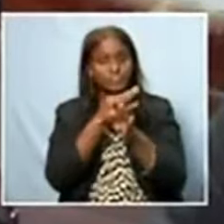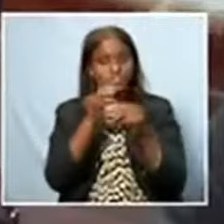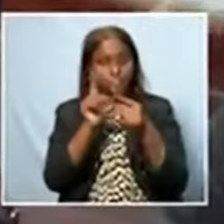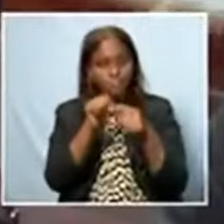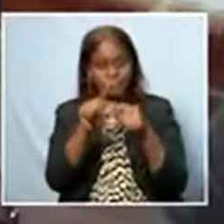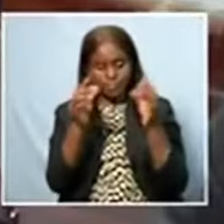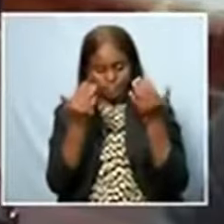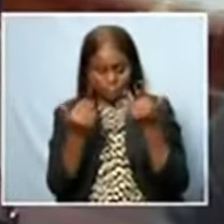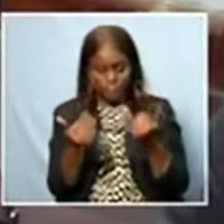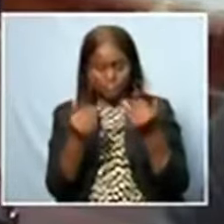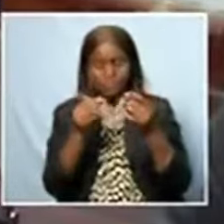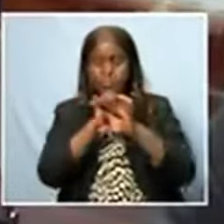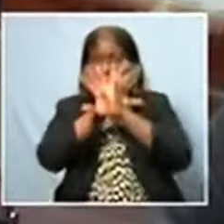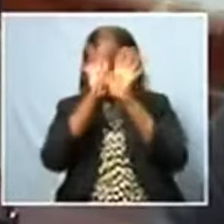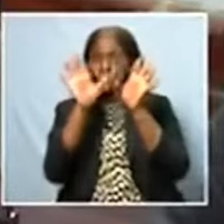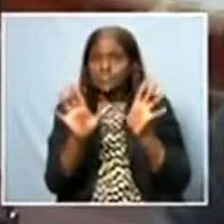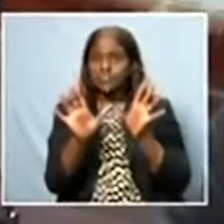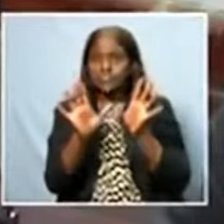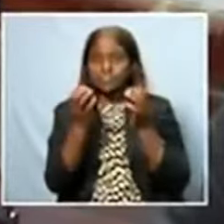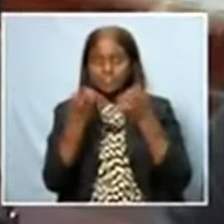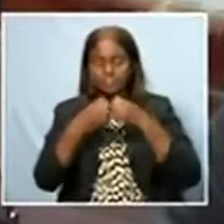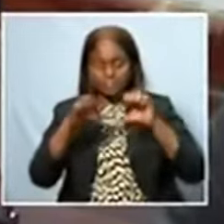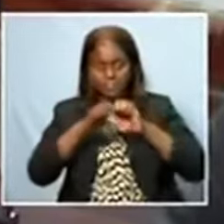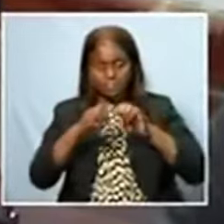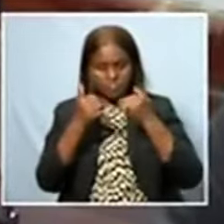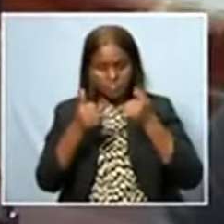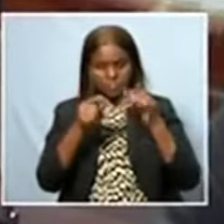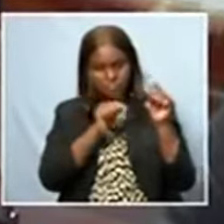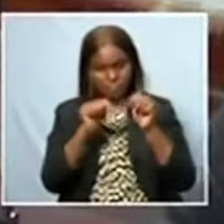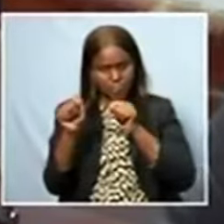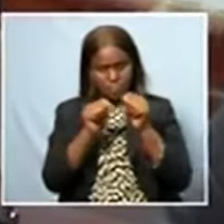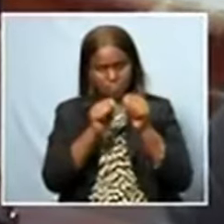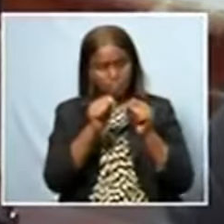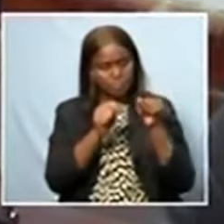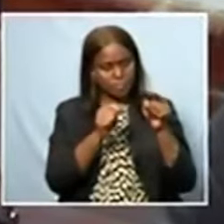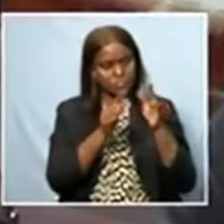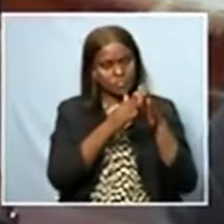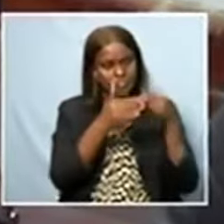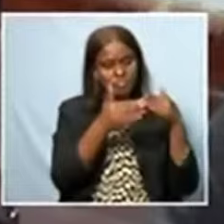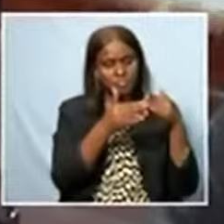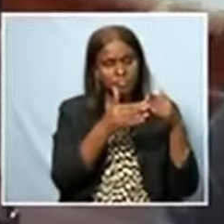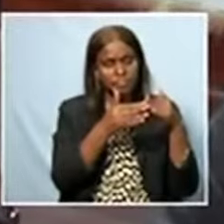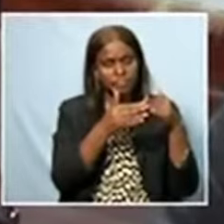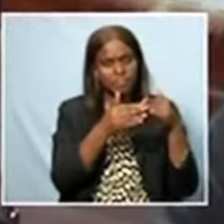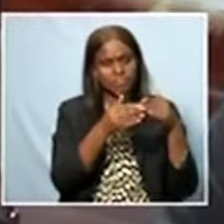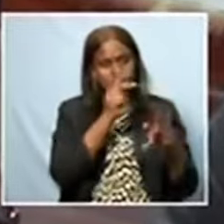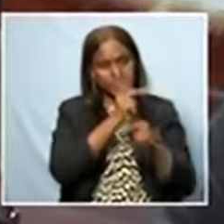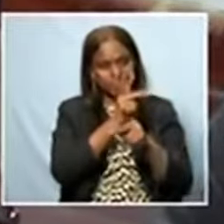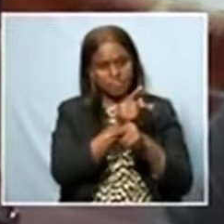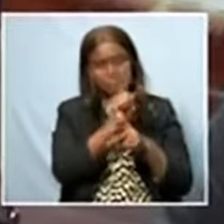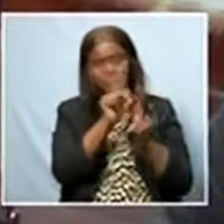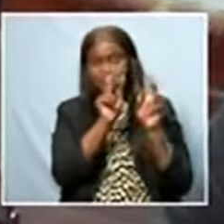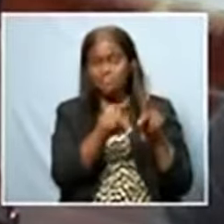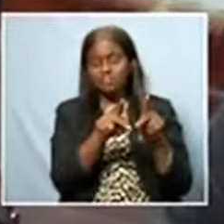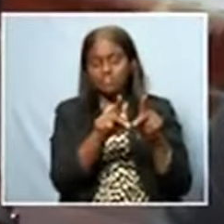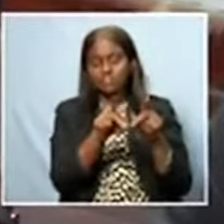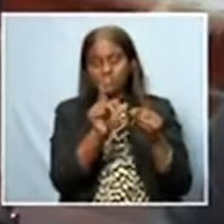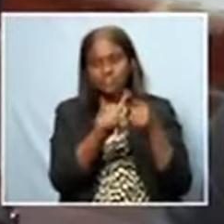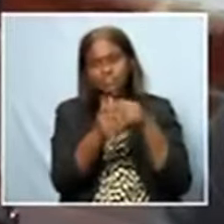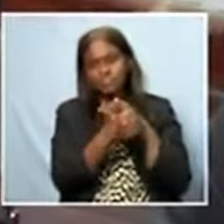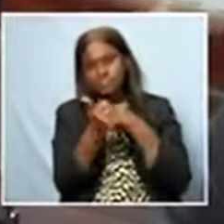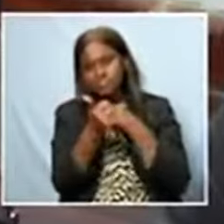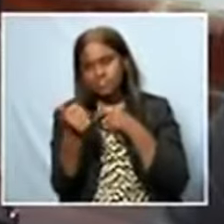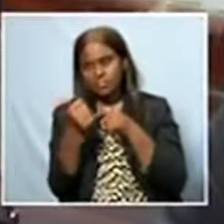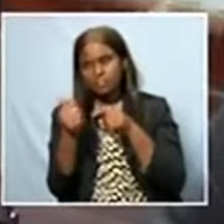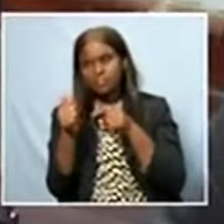now clarifies that even transfers between a wallet held by one person to